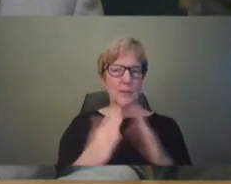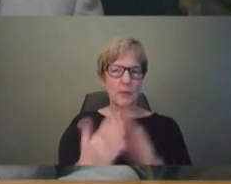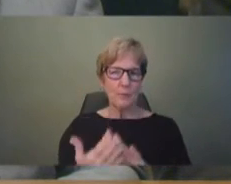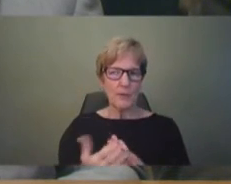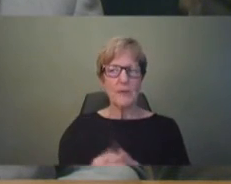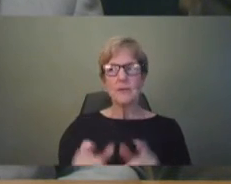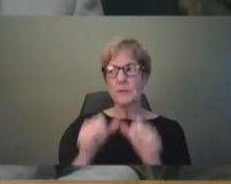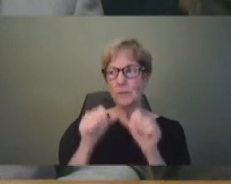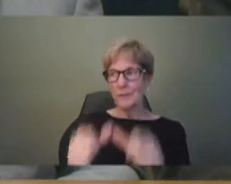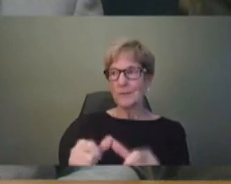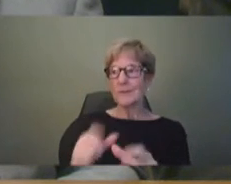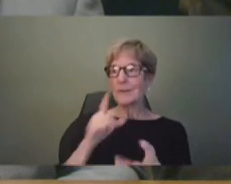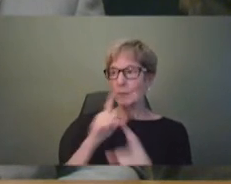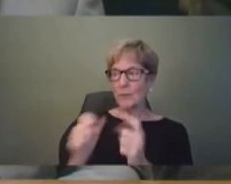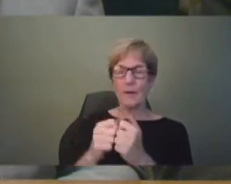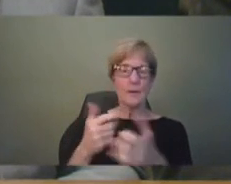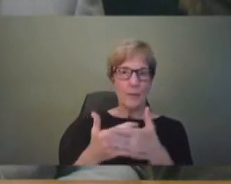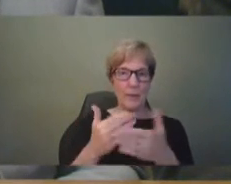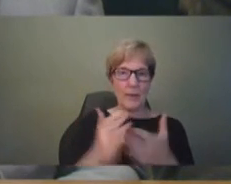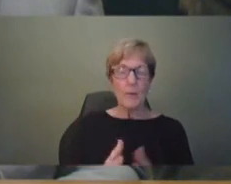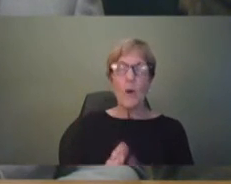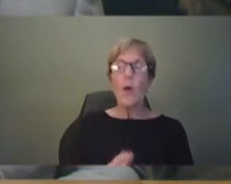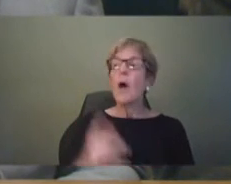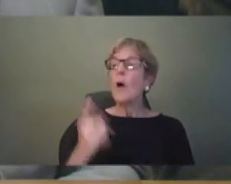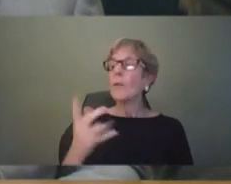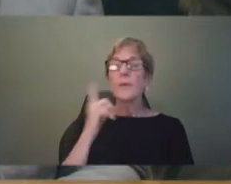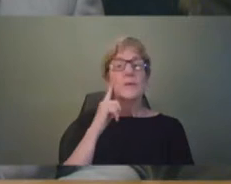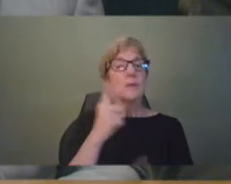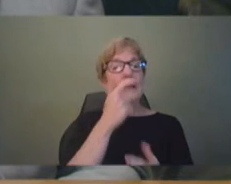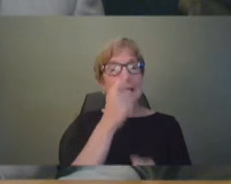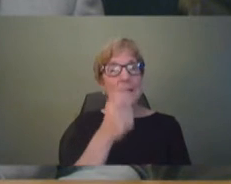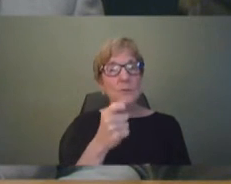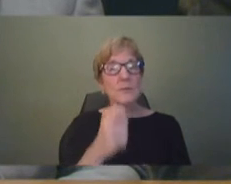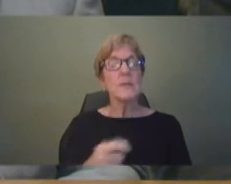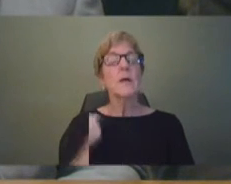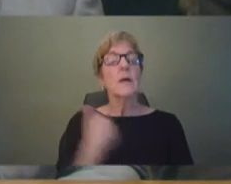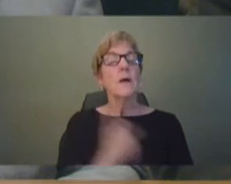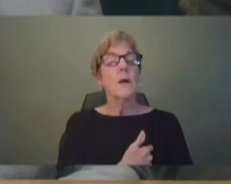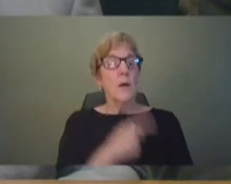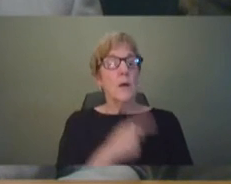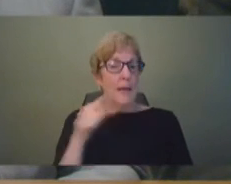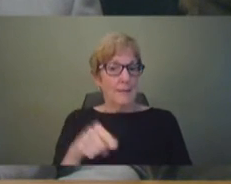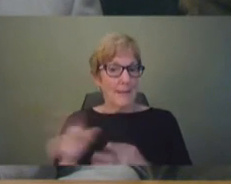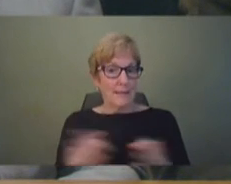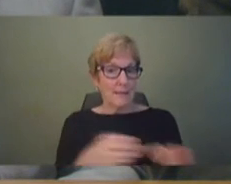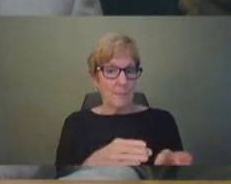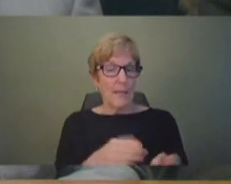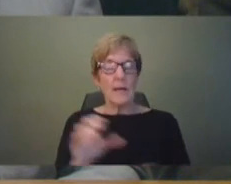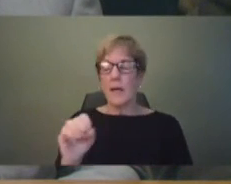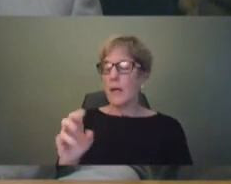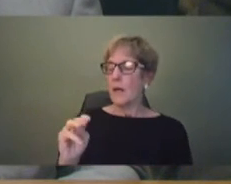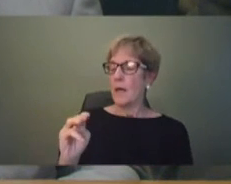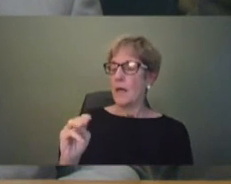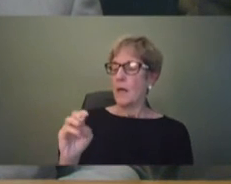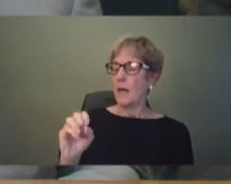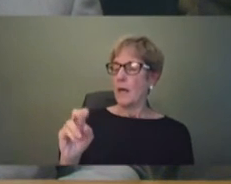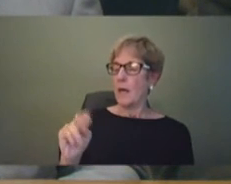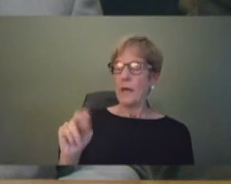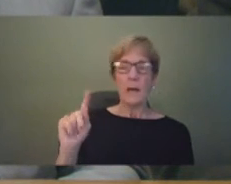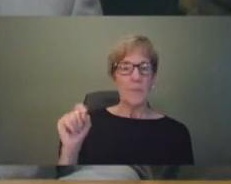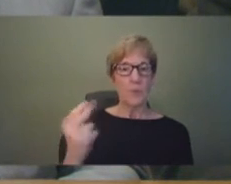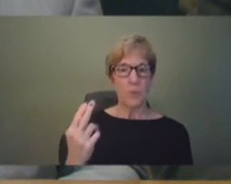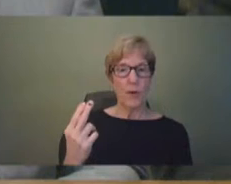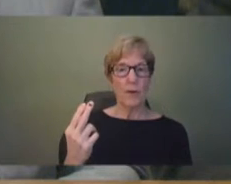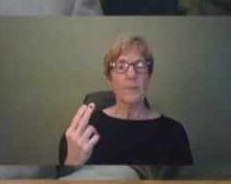neighborhood and I will point out we just found this very interesting uh we did find this plan this was the Commonwealth project uh developed in the center of the